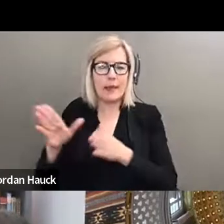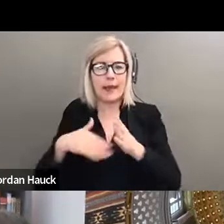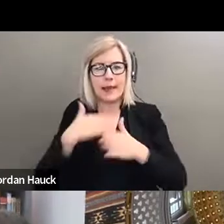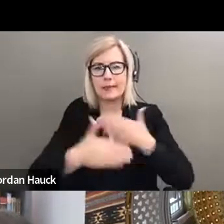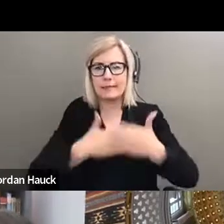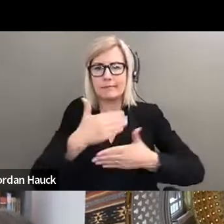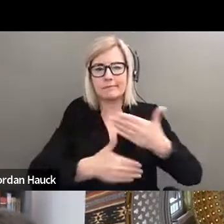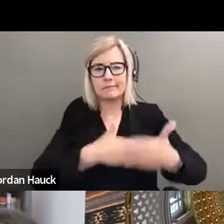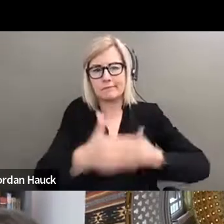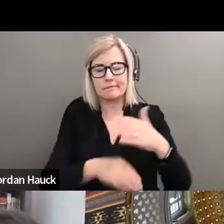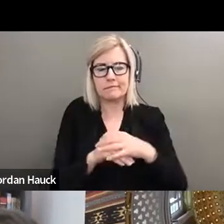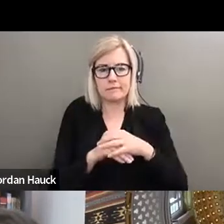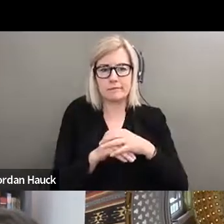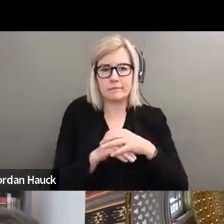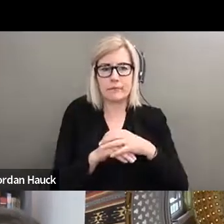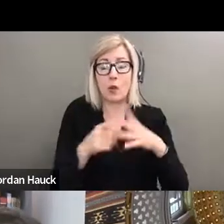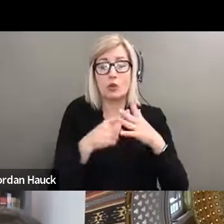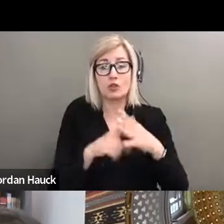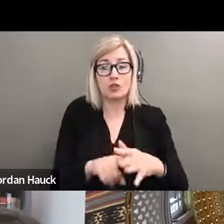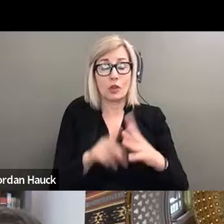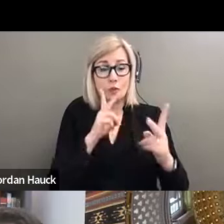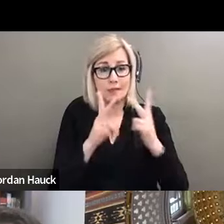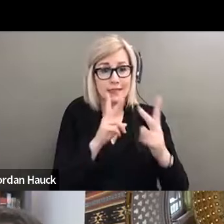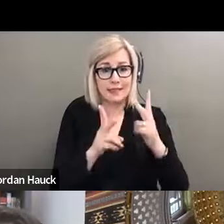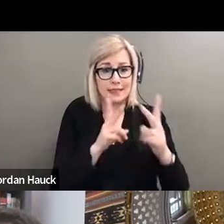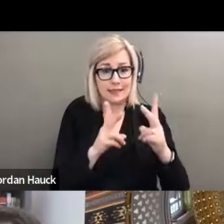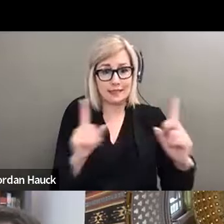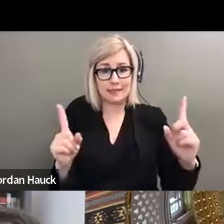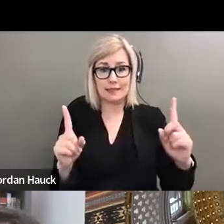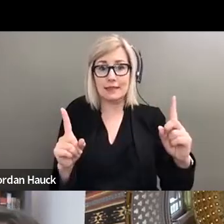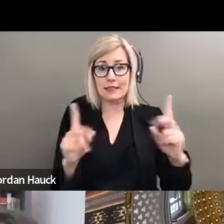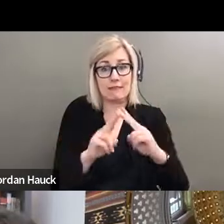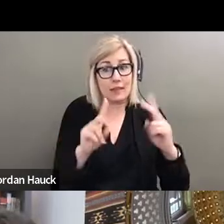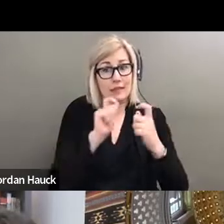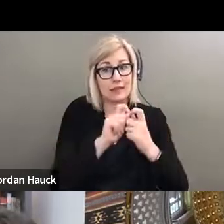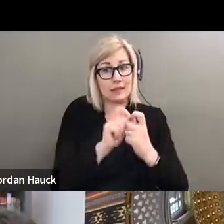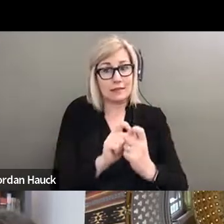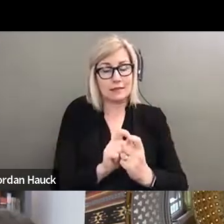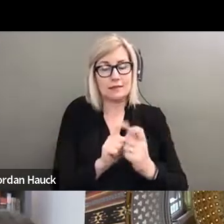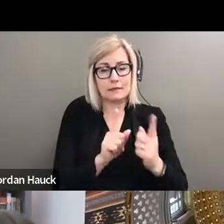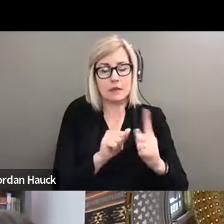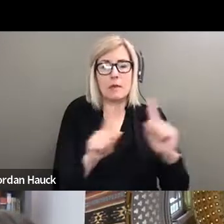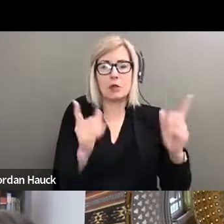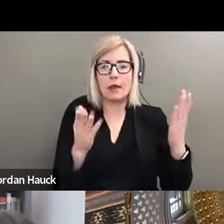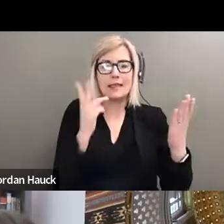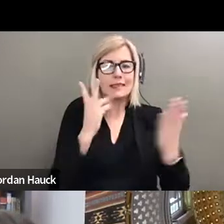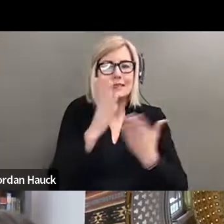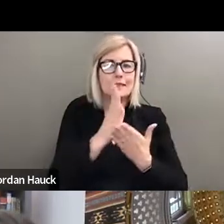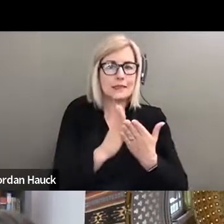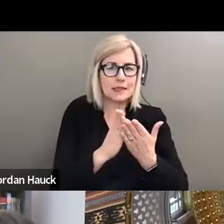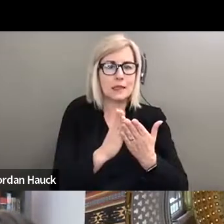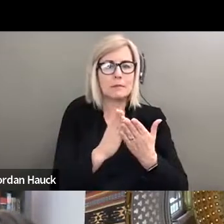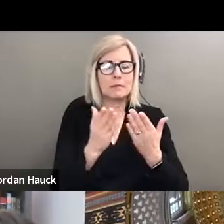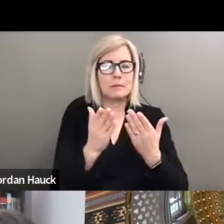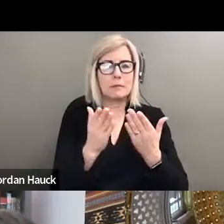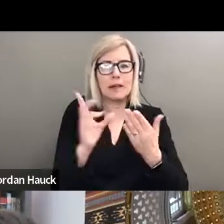become there. But what we'll start to see, and you can see this in the alignment, and it's very detailed, but you might see some